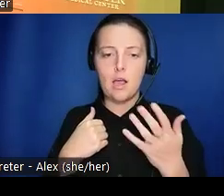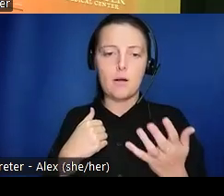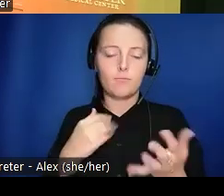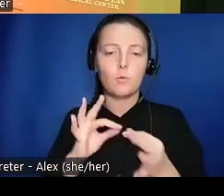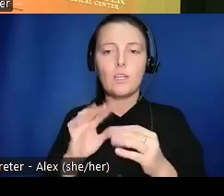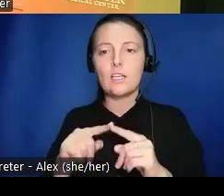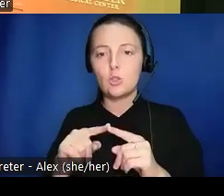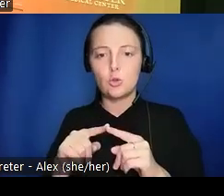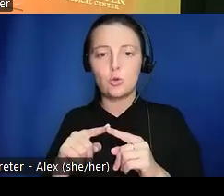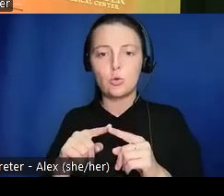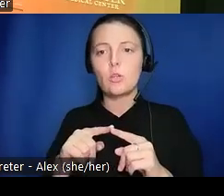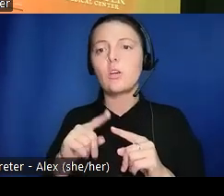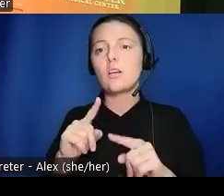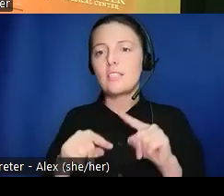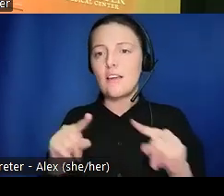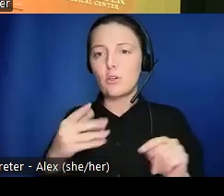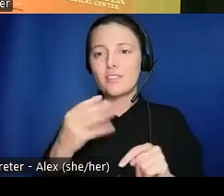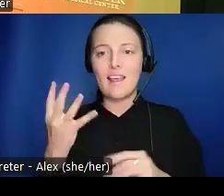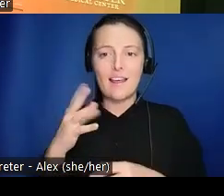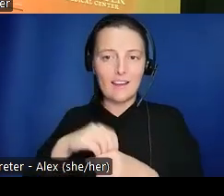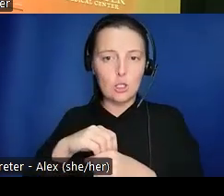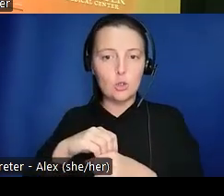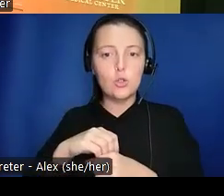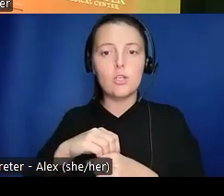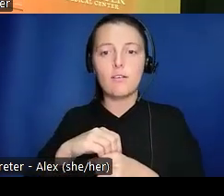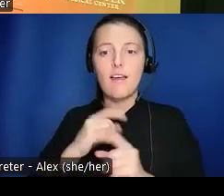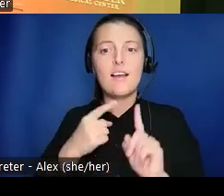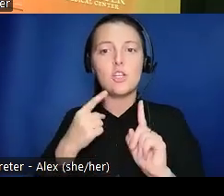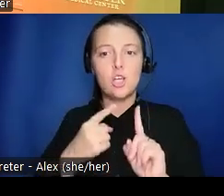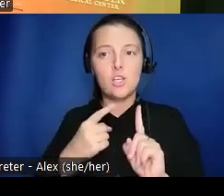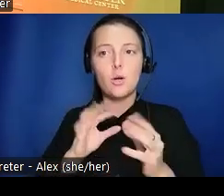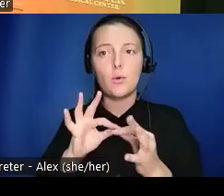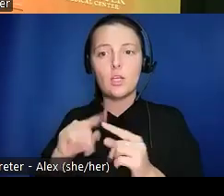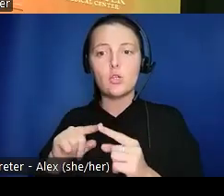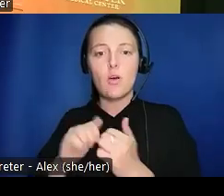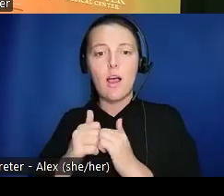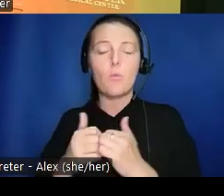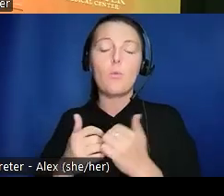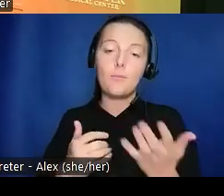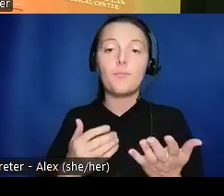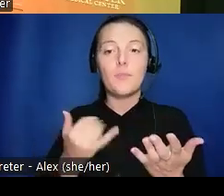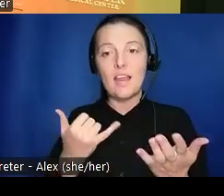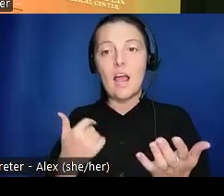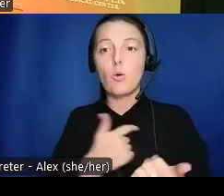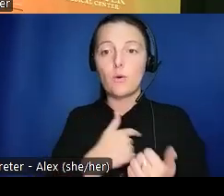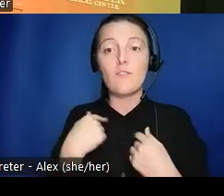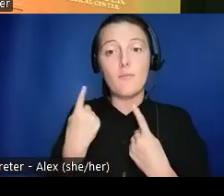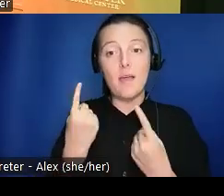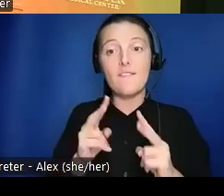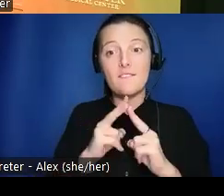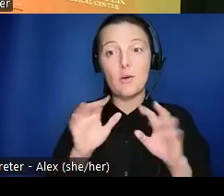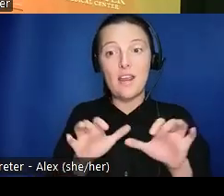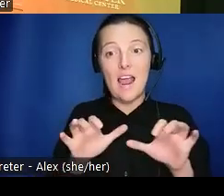diversity and inclusion agenda in terms of how we should. Now, we've been very active in terms